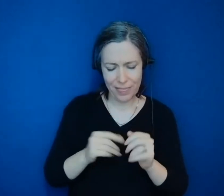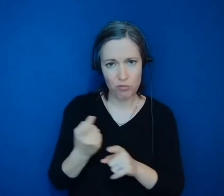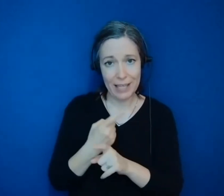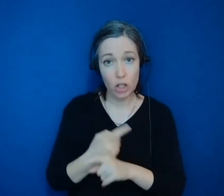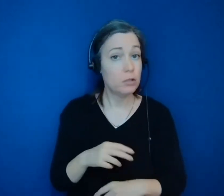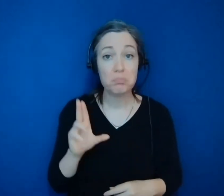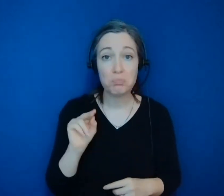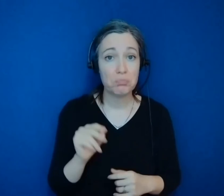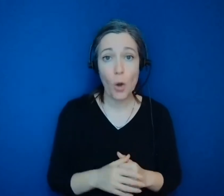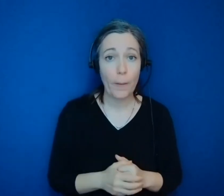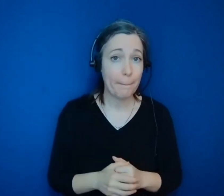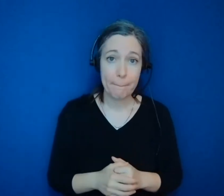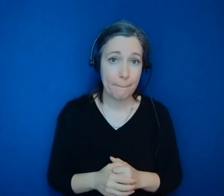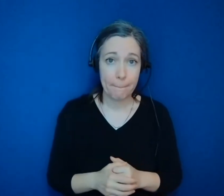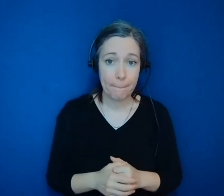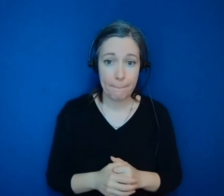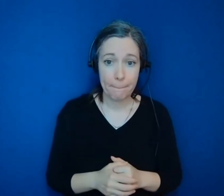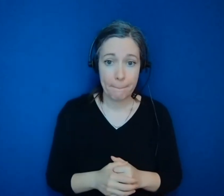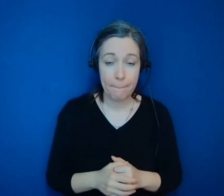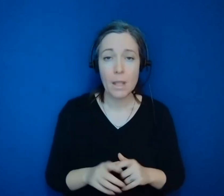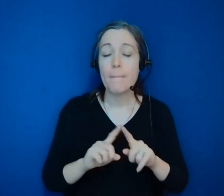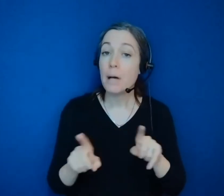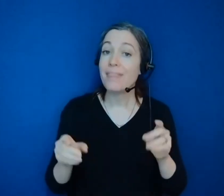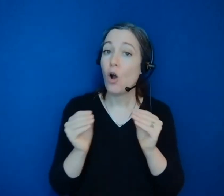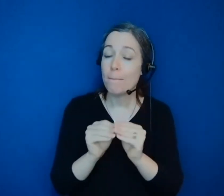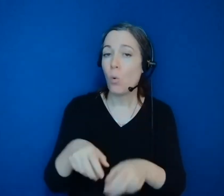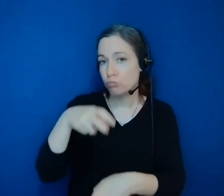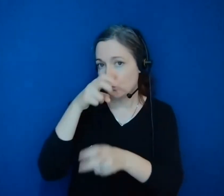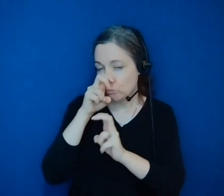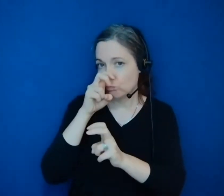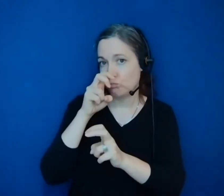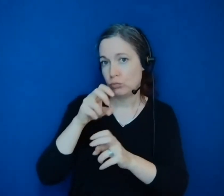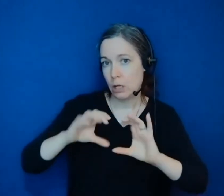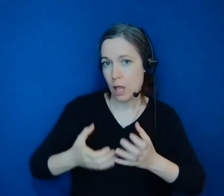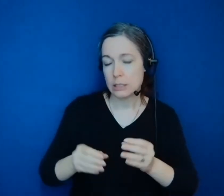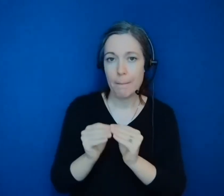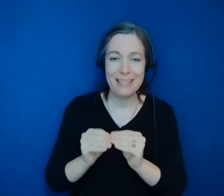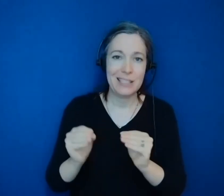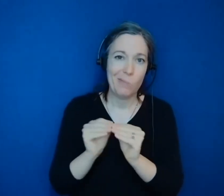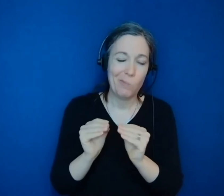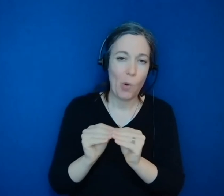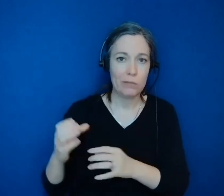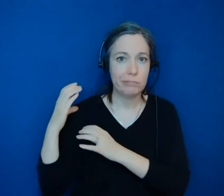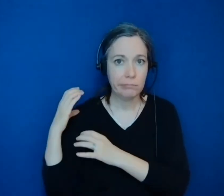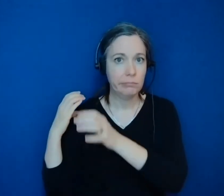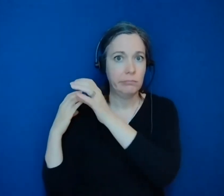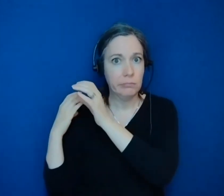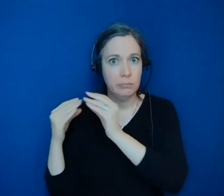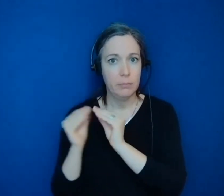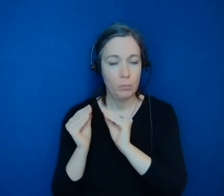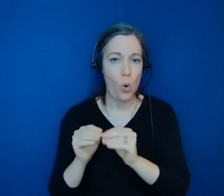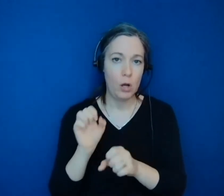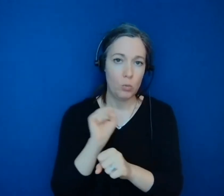they don't cost more. Um, they are more rigorous classes so your workload will be a little bit more a little bit harder than a standard